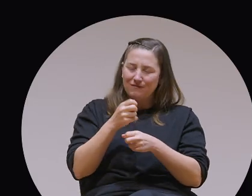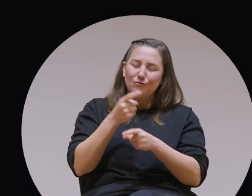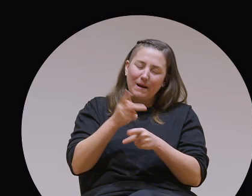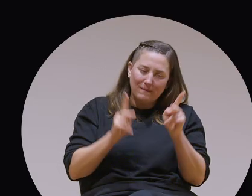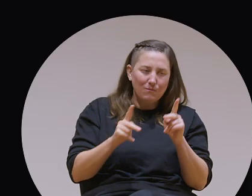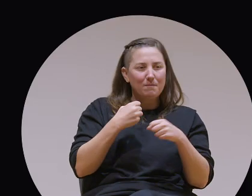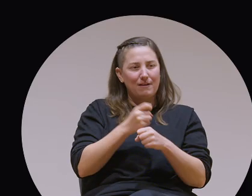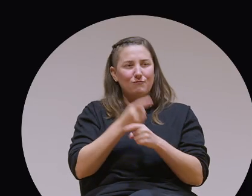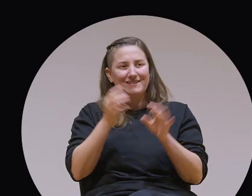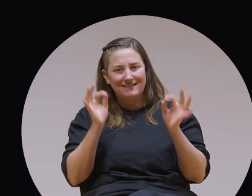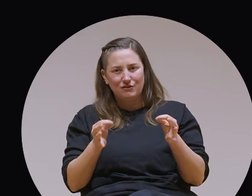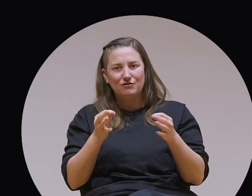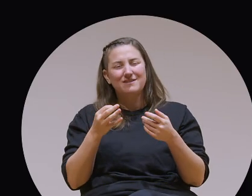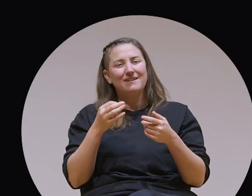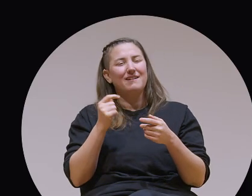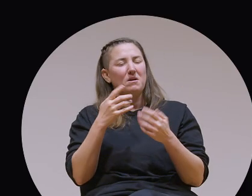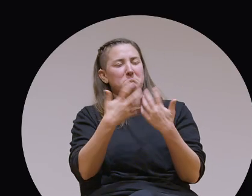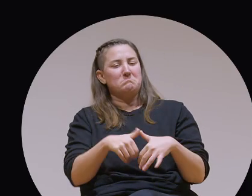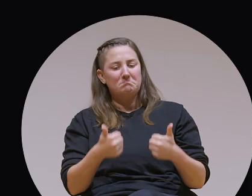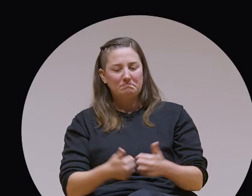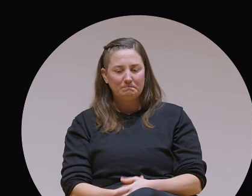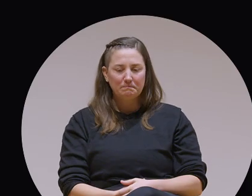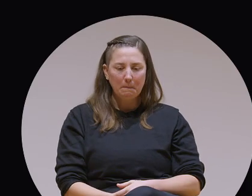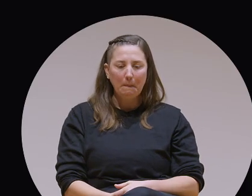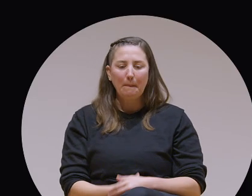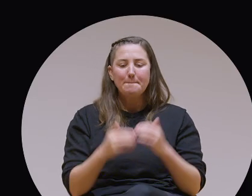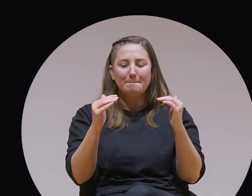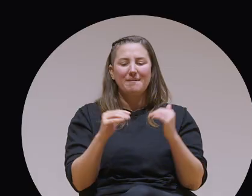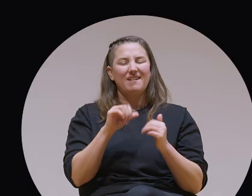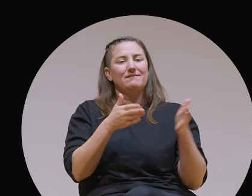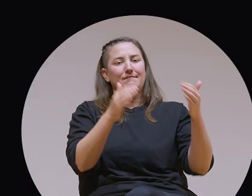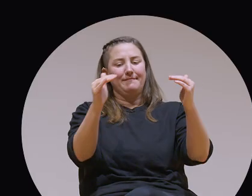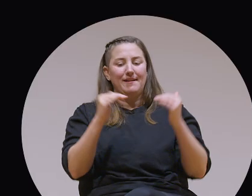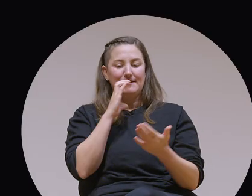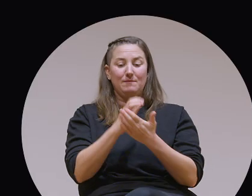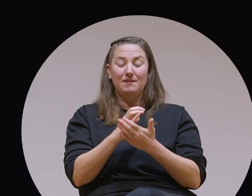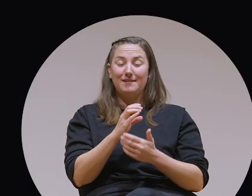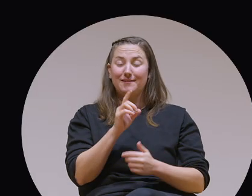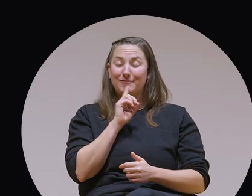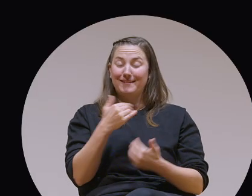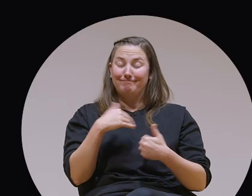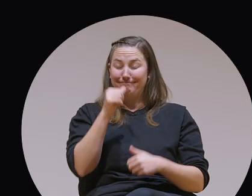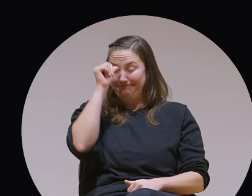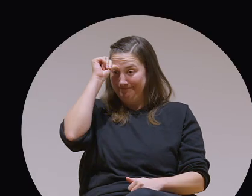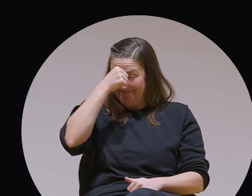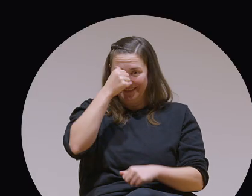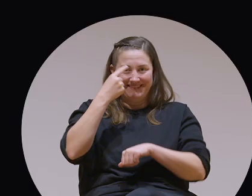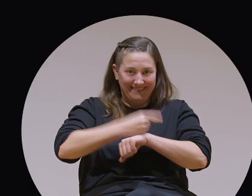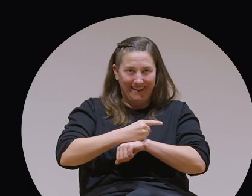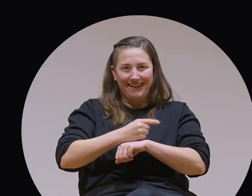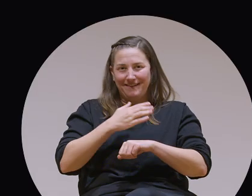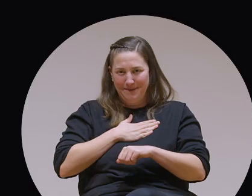State. And I was going to leave you with this image. This is probably the most memorable day of